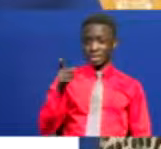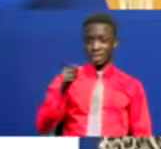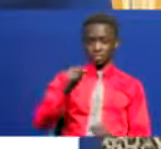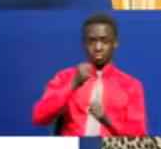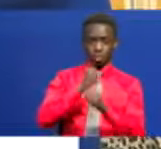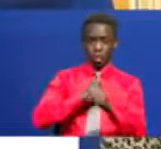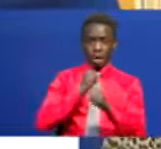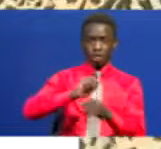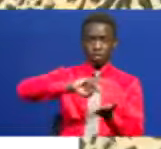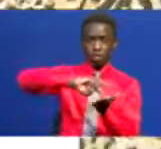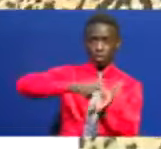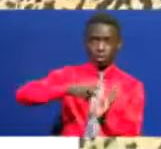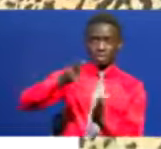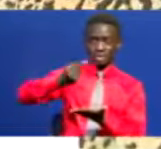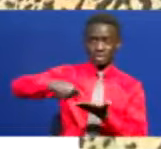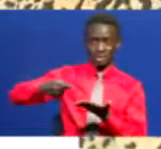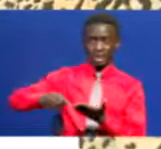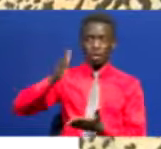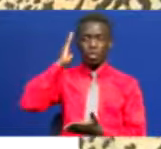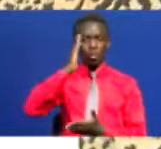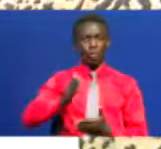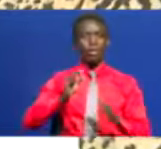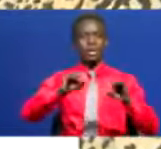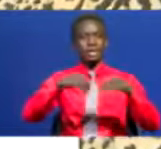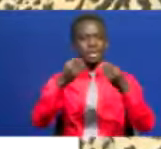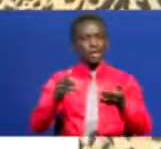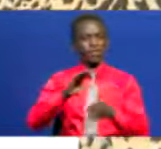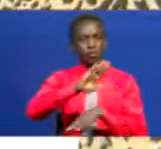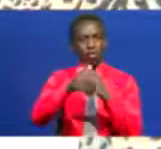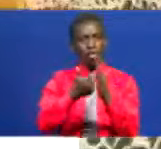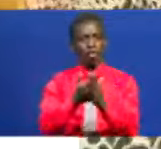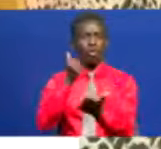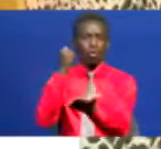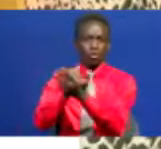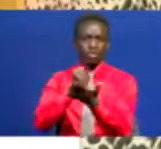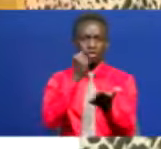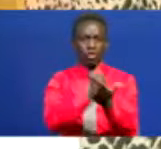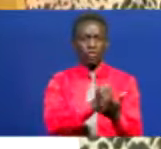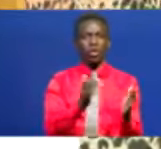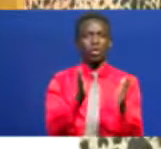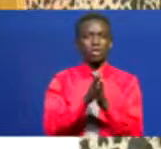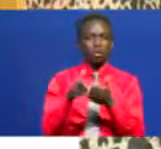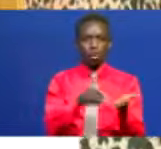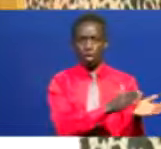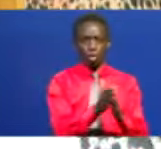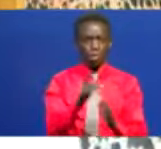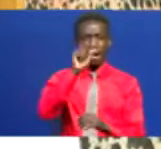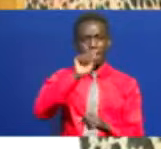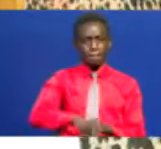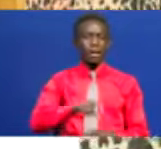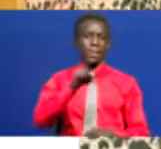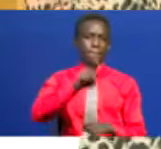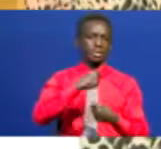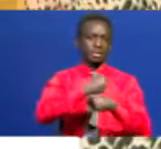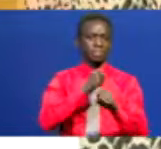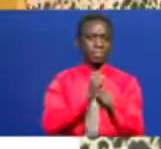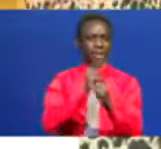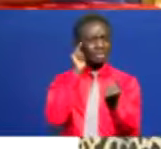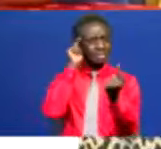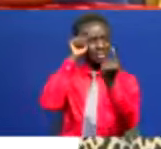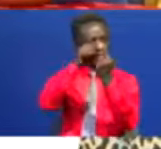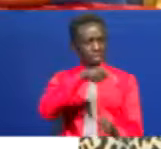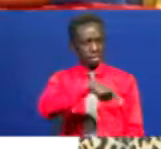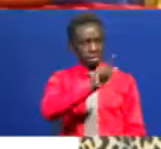signed will accord the departments with the opportunity to implement targets that they have set, noting this will also